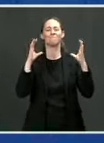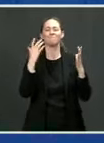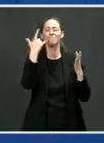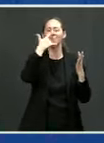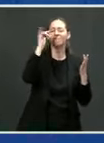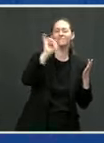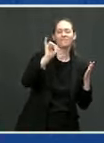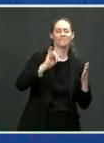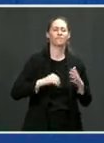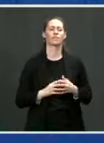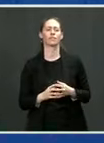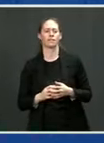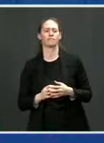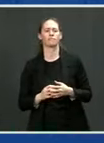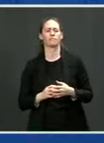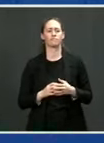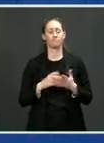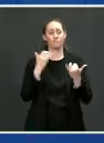I buried two of my children.